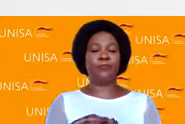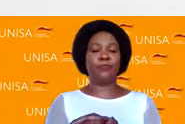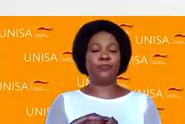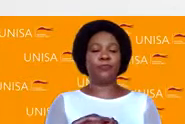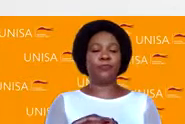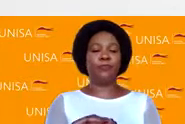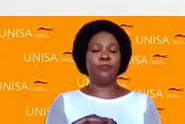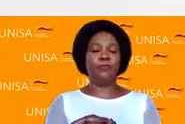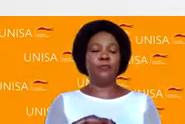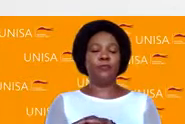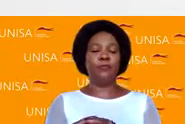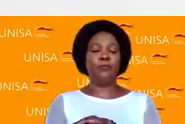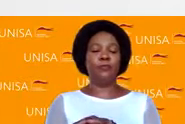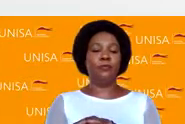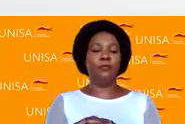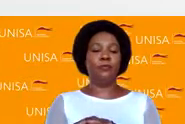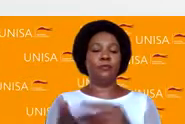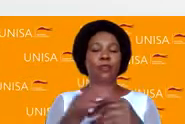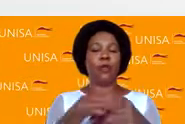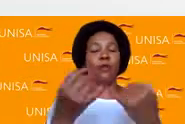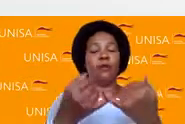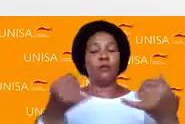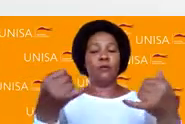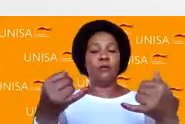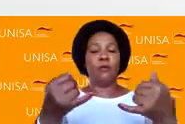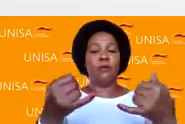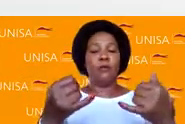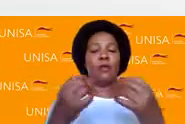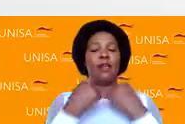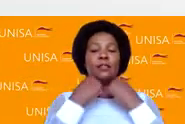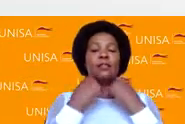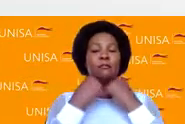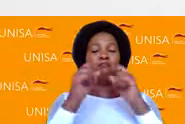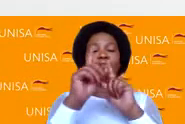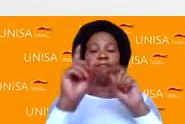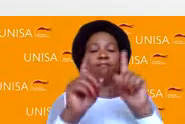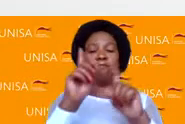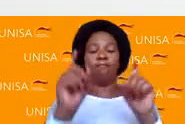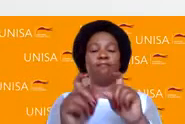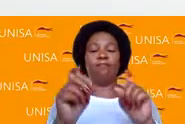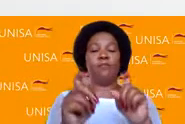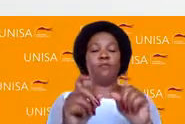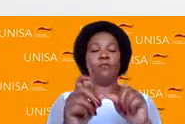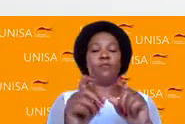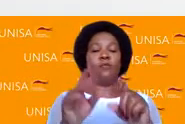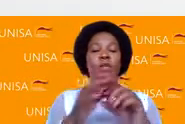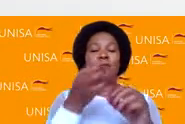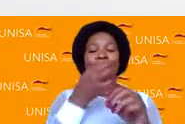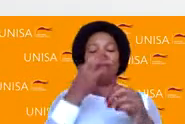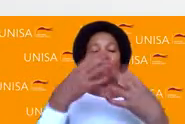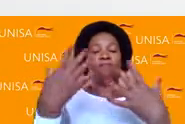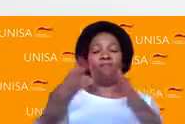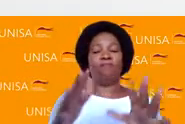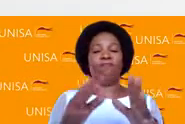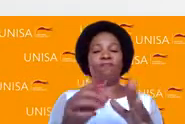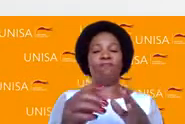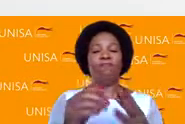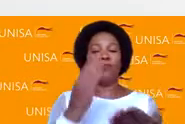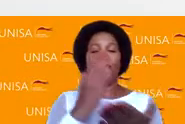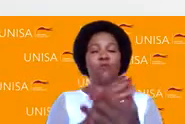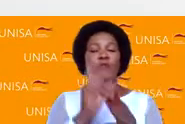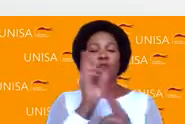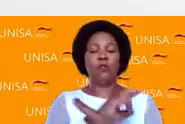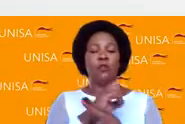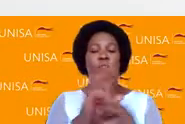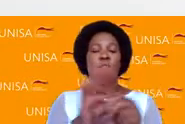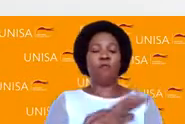And then online assignments and quizzes, as mentioned, is usually two forms. It's a fully online one where it's quizzes that you